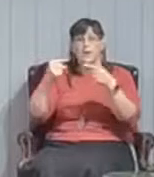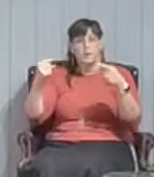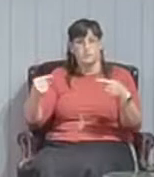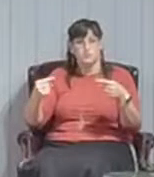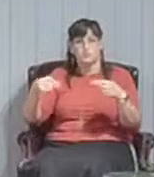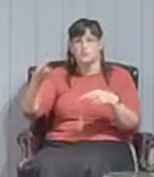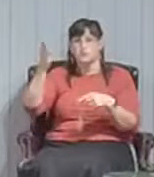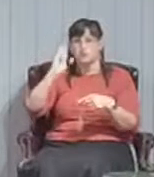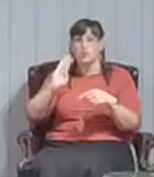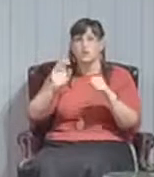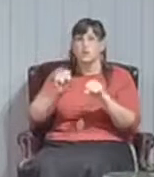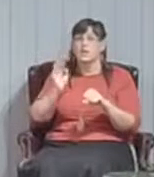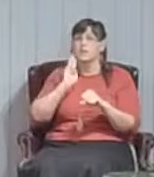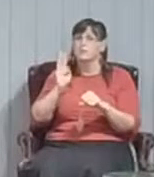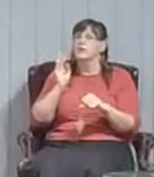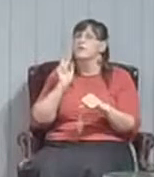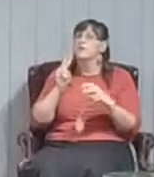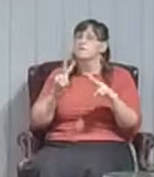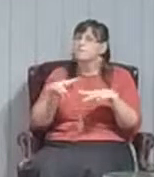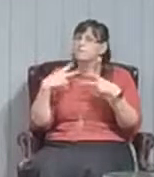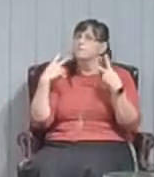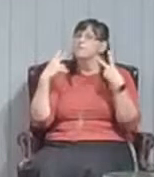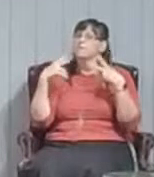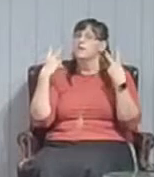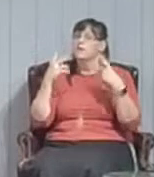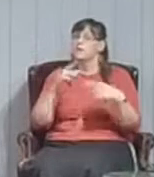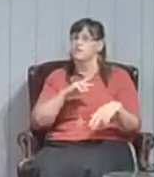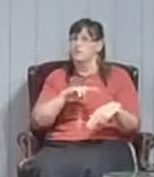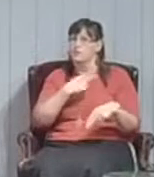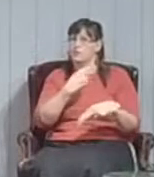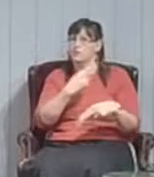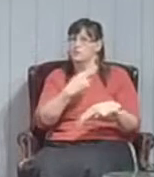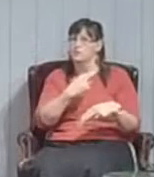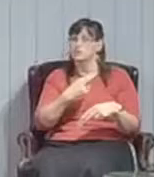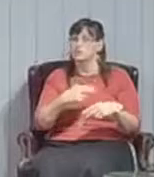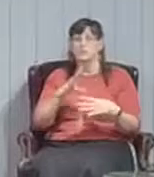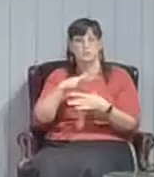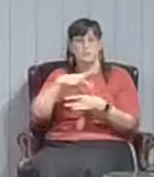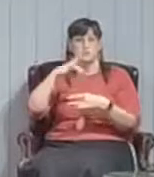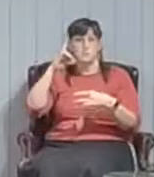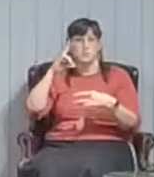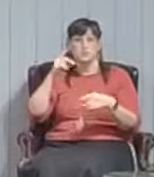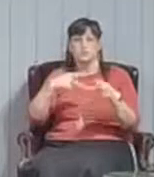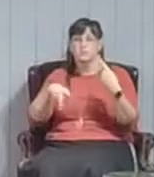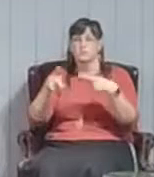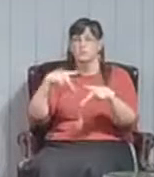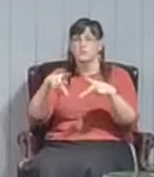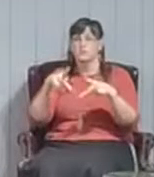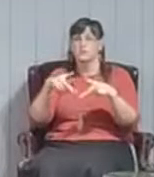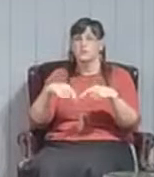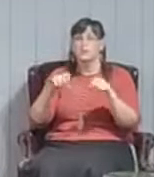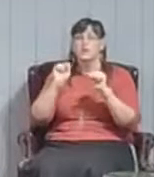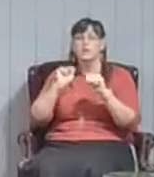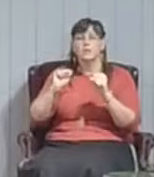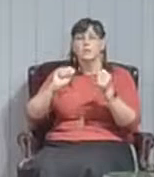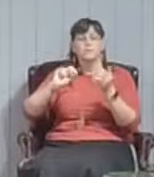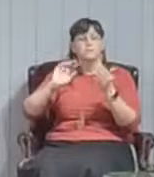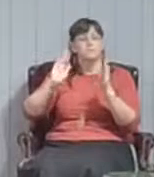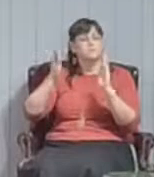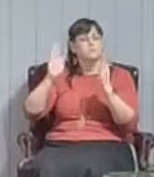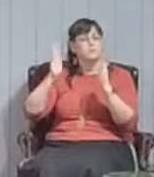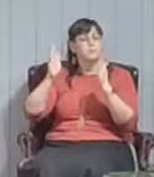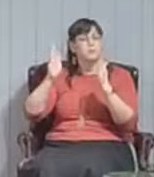be very religious, even spiritual people. Can look a lot like God's